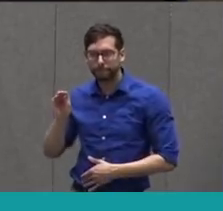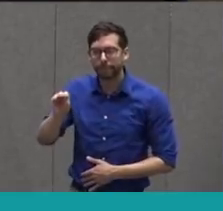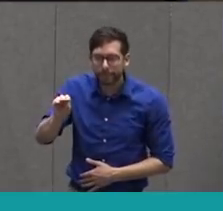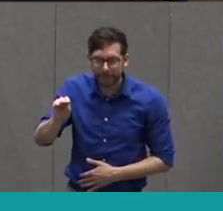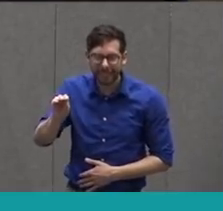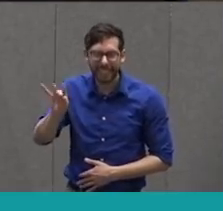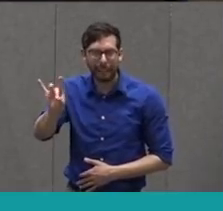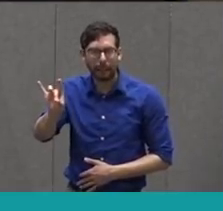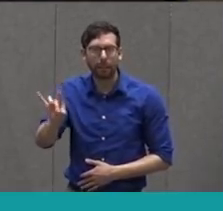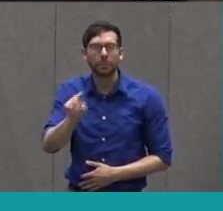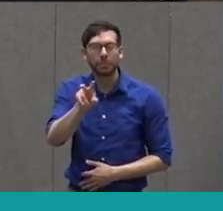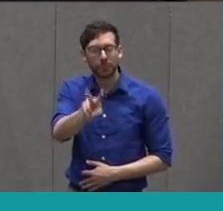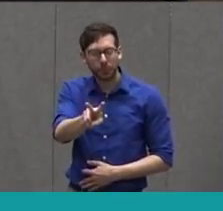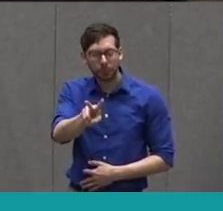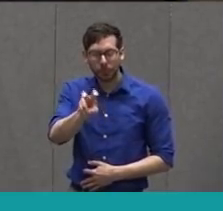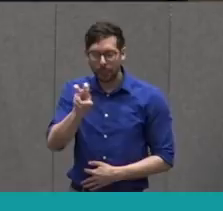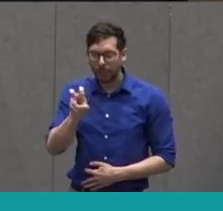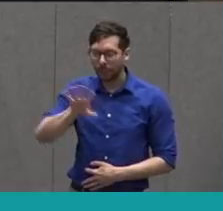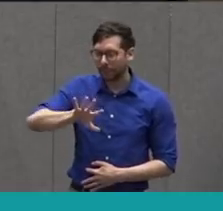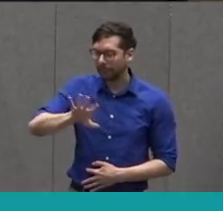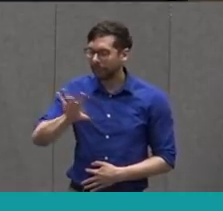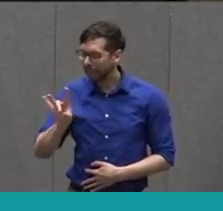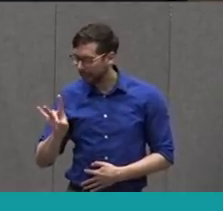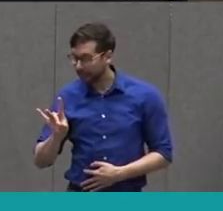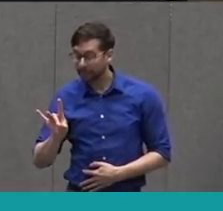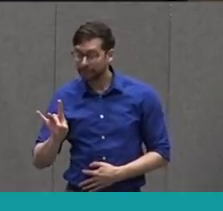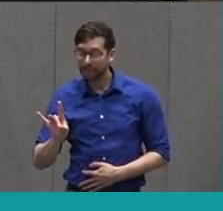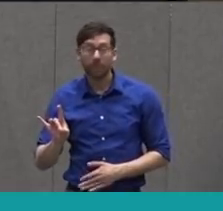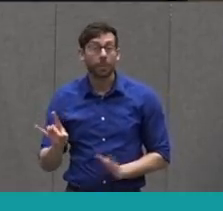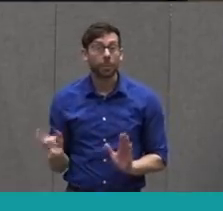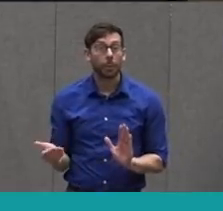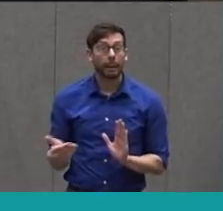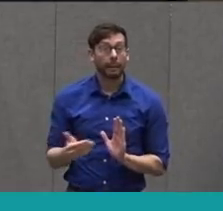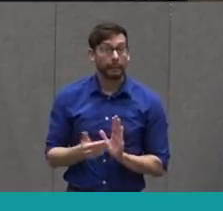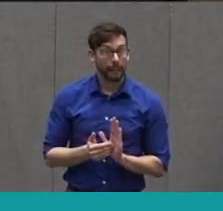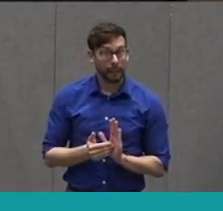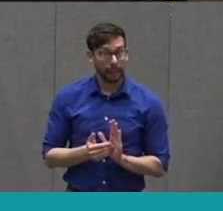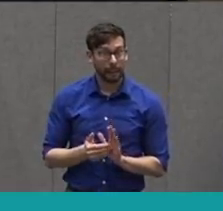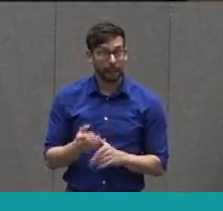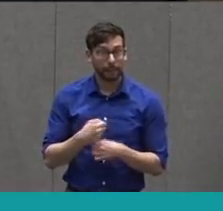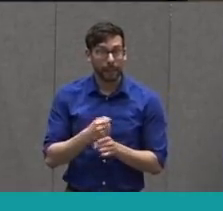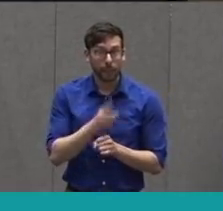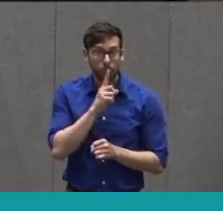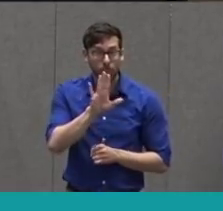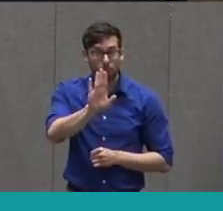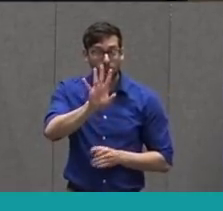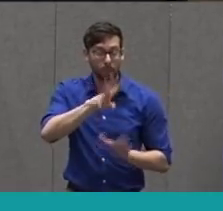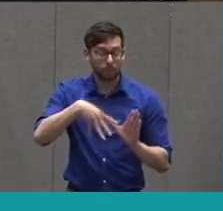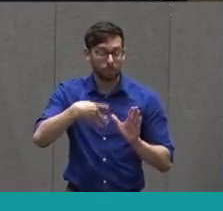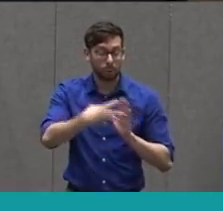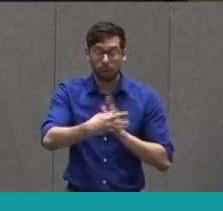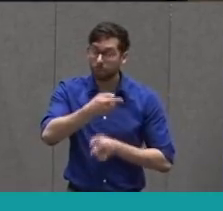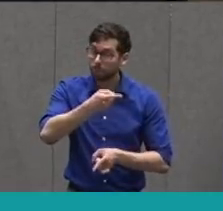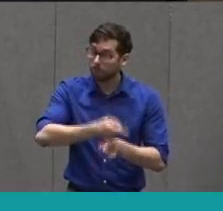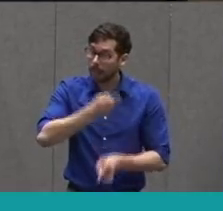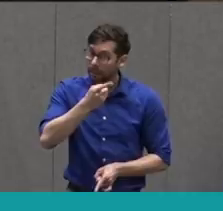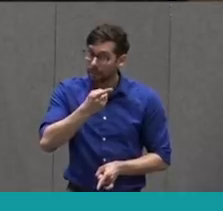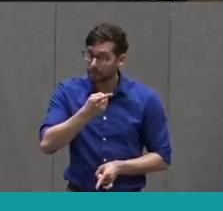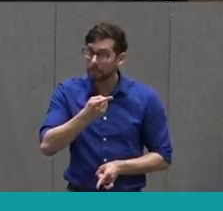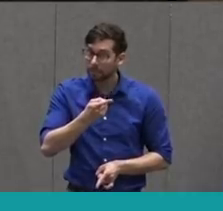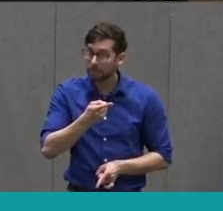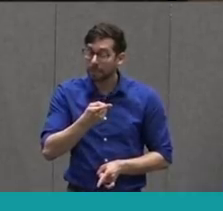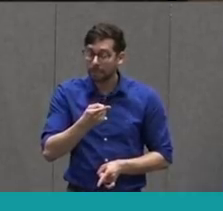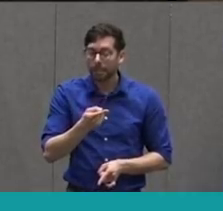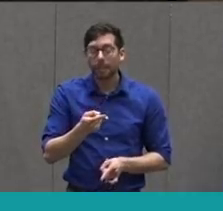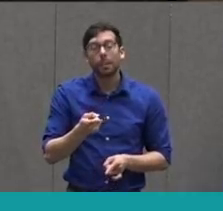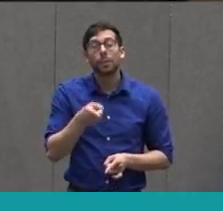258. So let's recap. We want to make sure in your place value chart that you have in your math journal